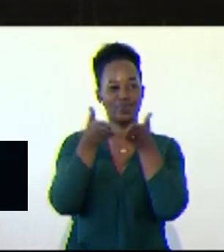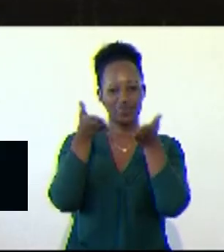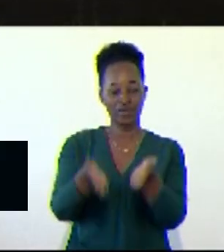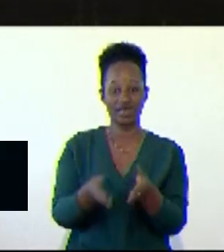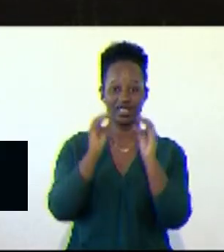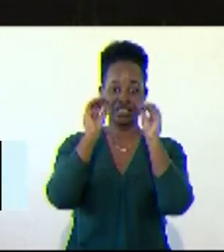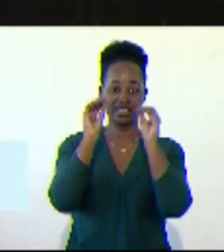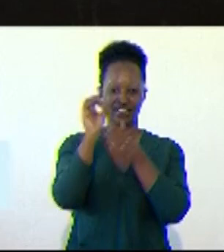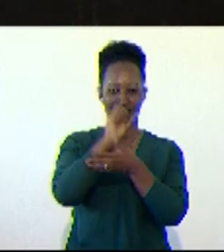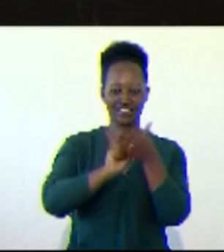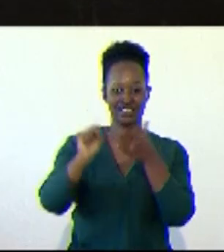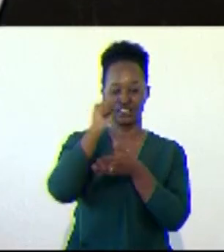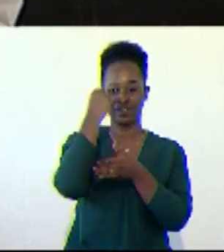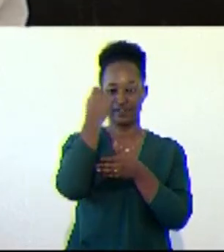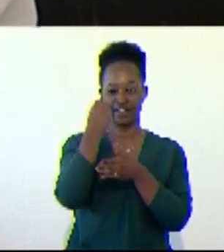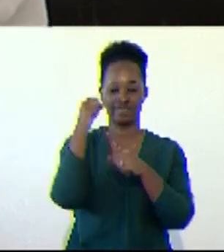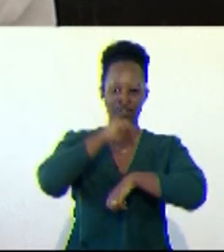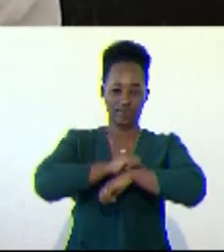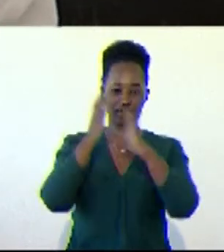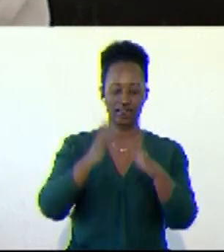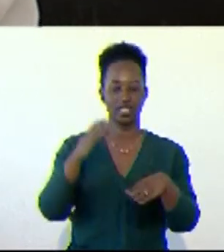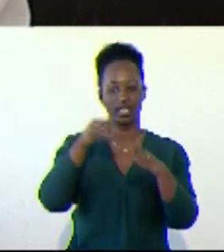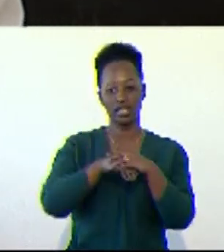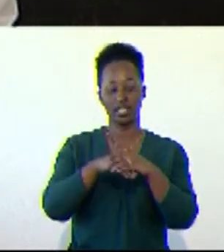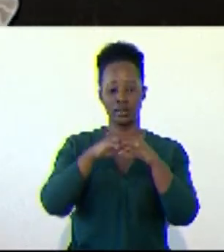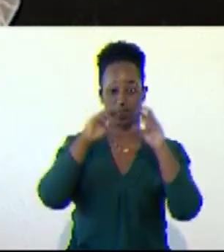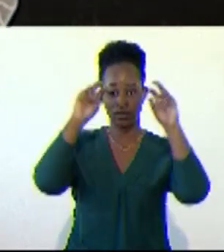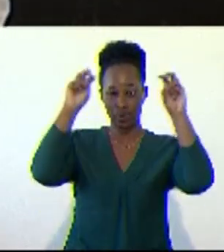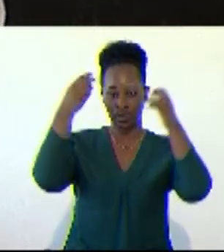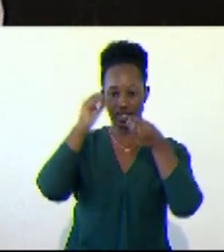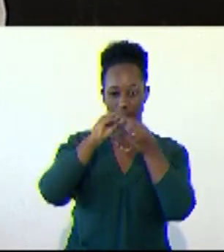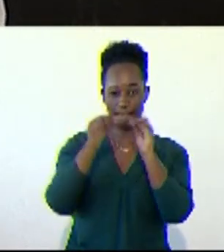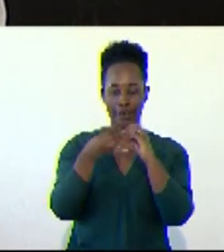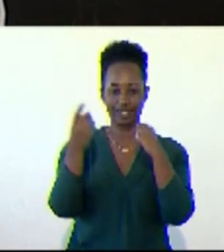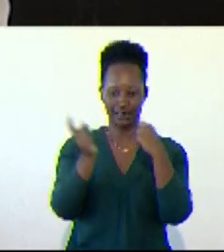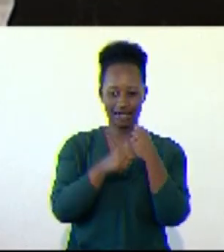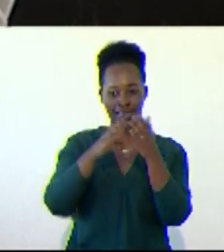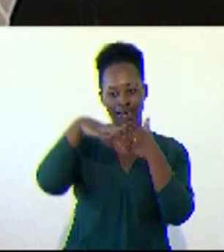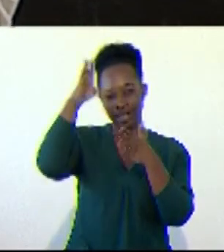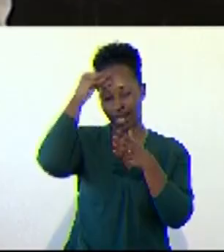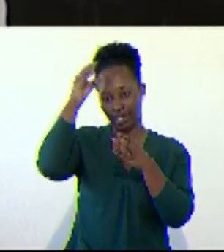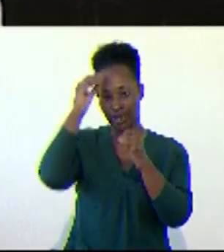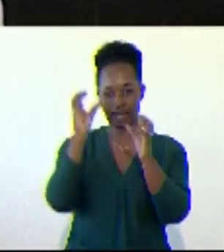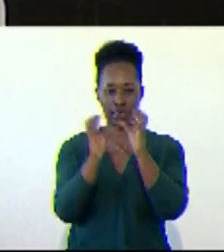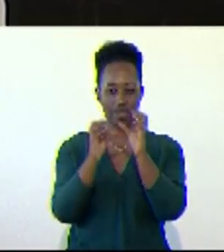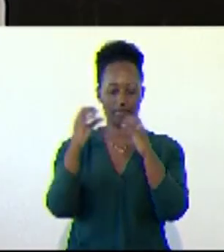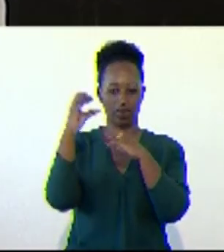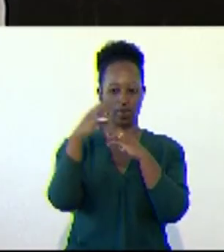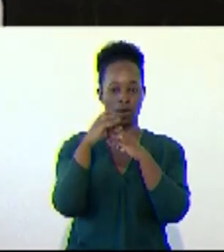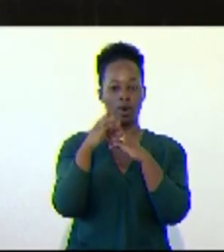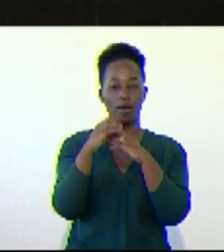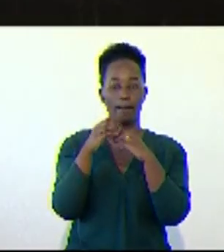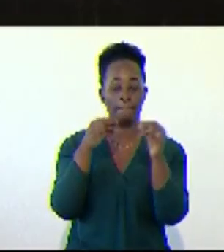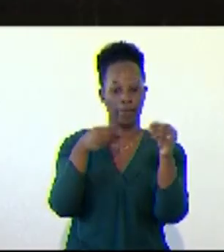senior 5 students in unit number 6, learning the chemical properties of carbonyl